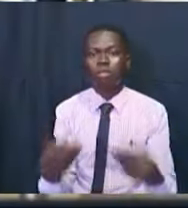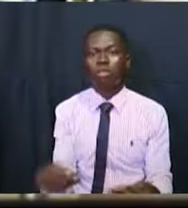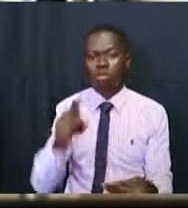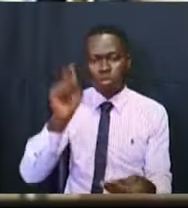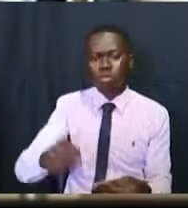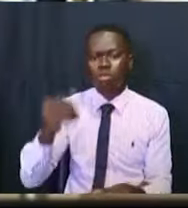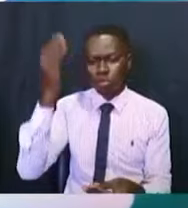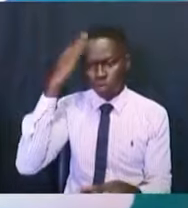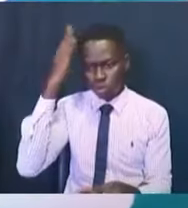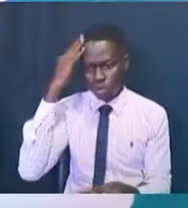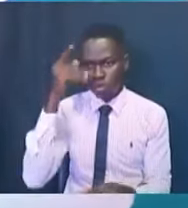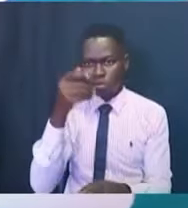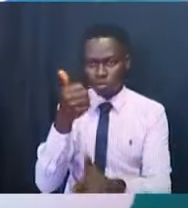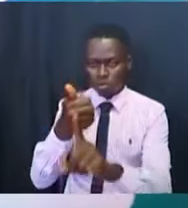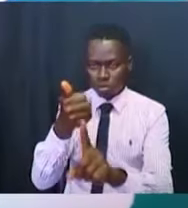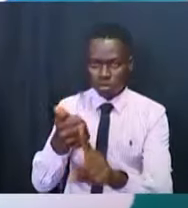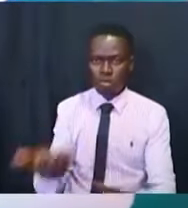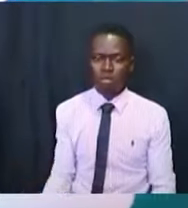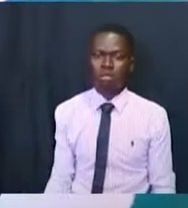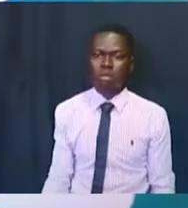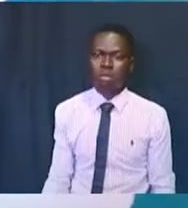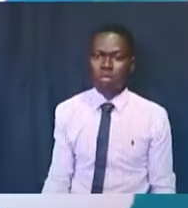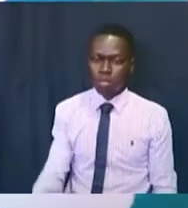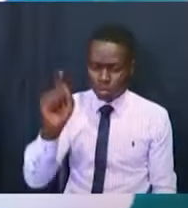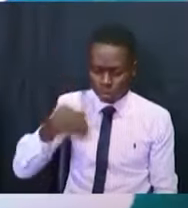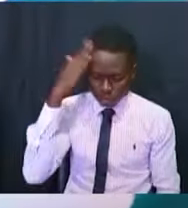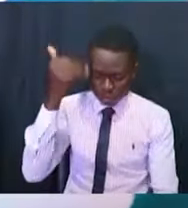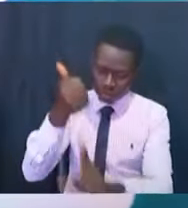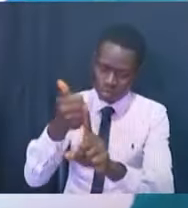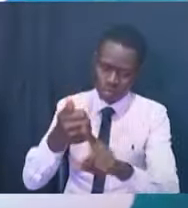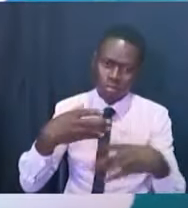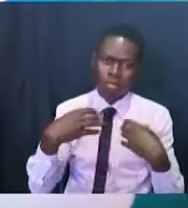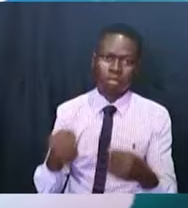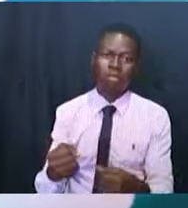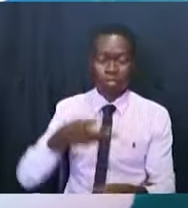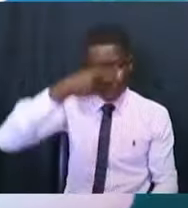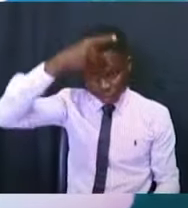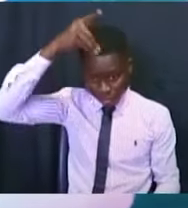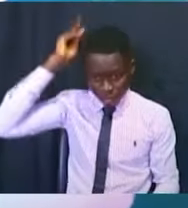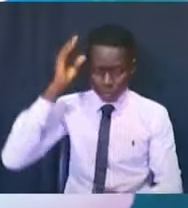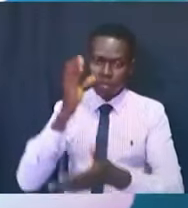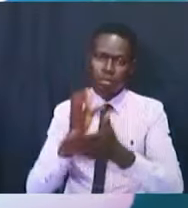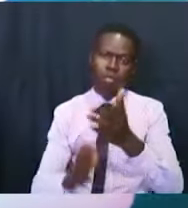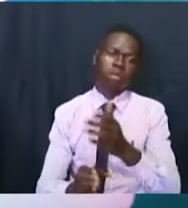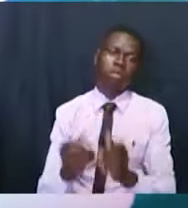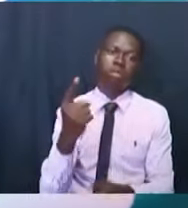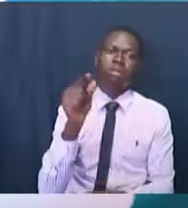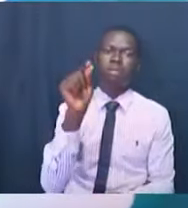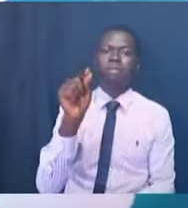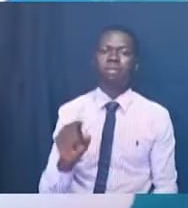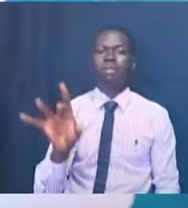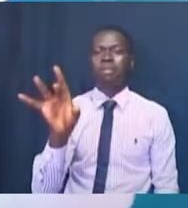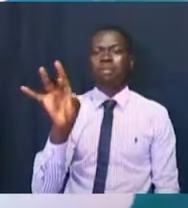and declare who you are. Why am I saying this? Daniel 1, verse 8. Daniel 1, verse 8. Very